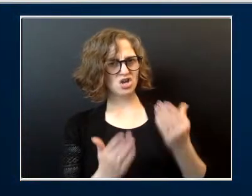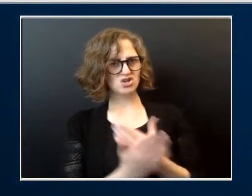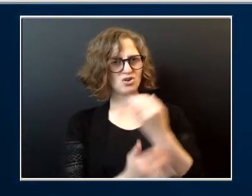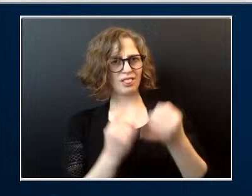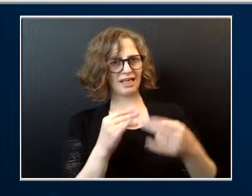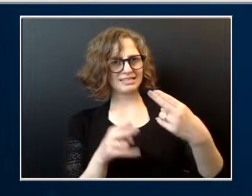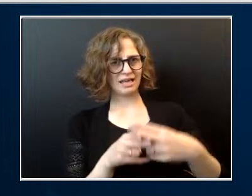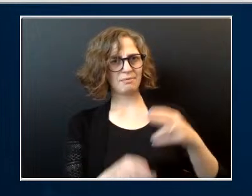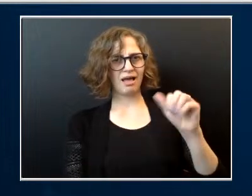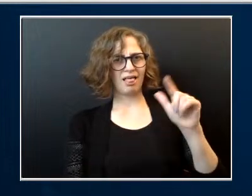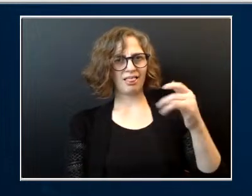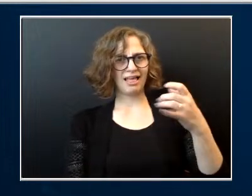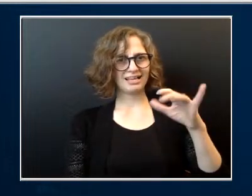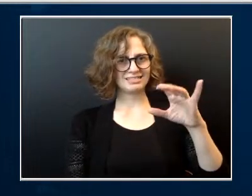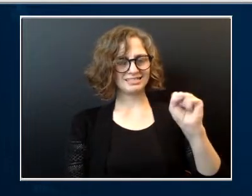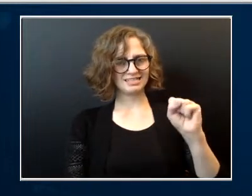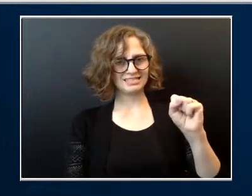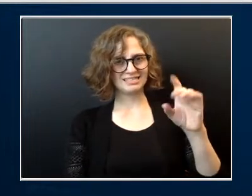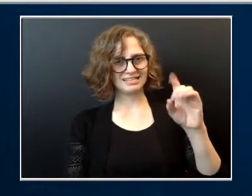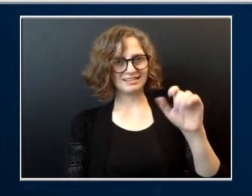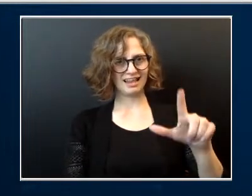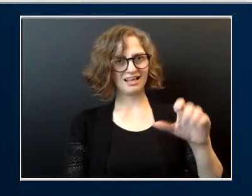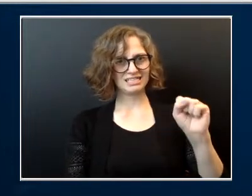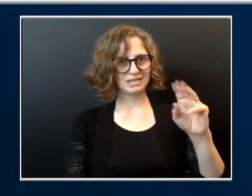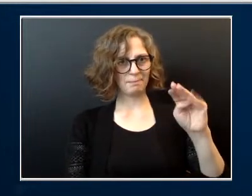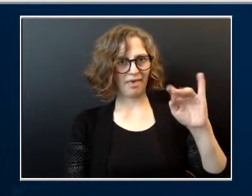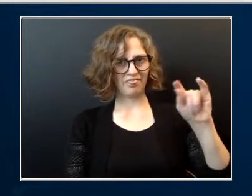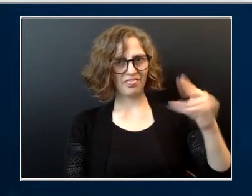know I said Del Cid, but man, my words are slurred this morning.